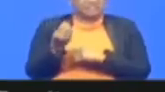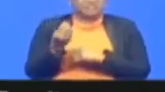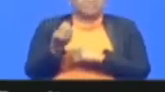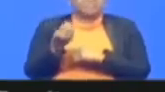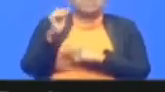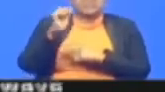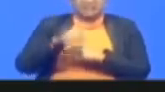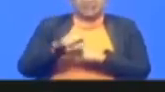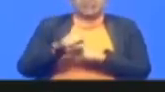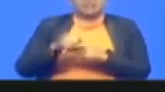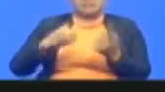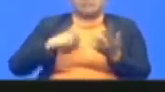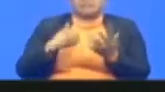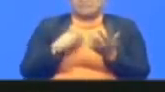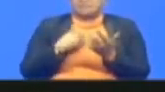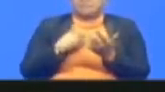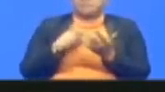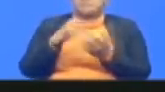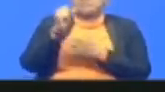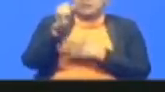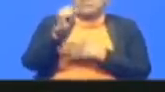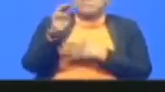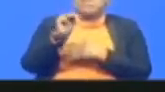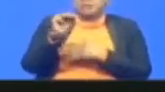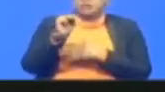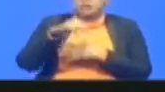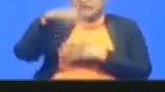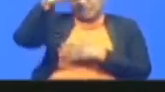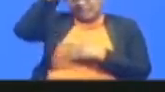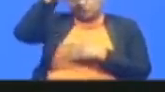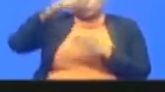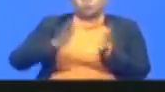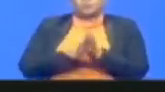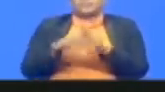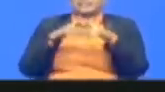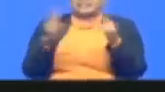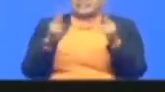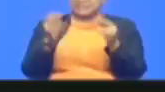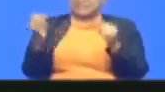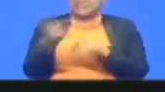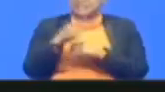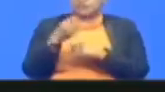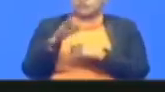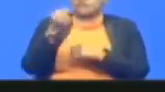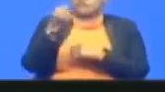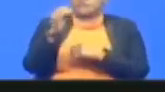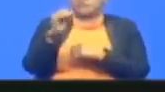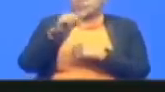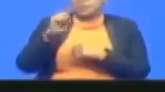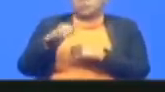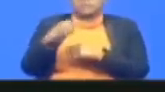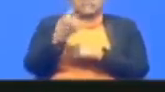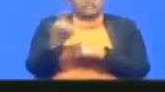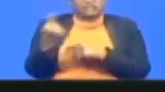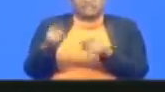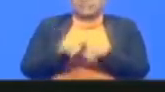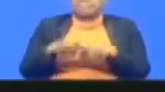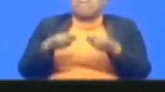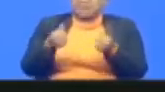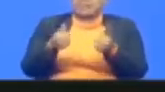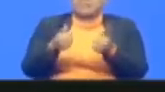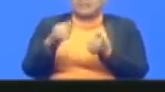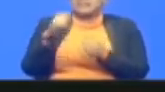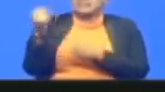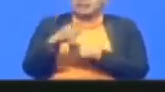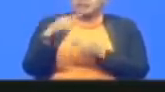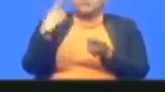5 million graduates in various sectors with a starting salary of 50,000 shillings each and also pay their salaries for a whole